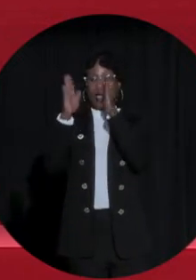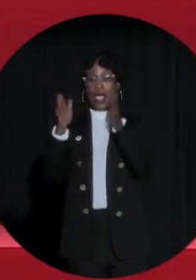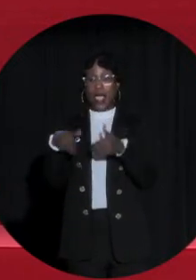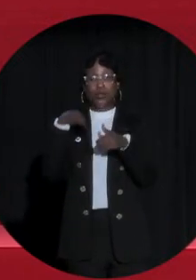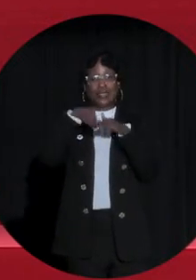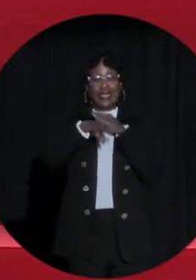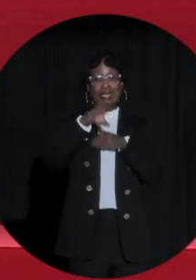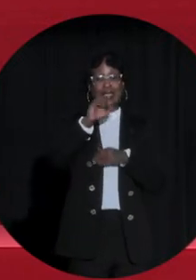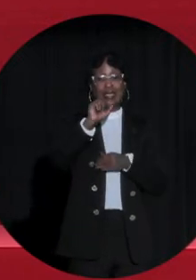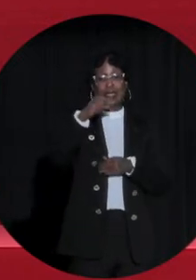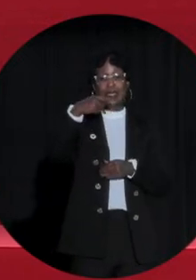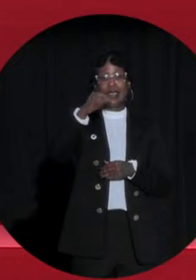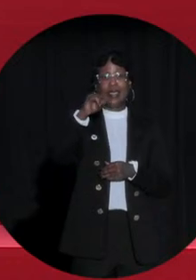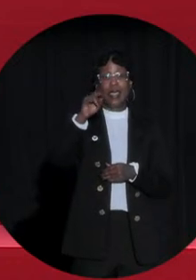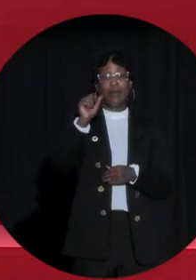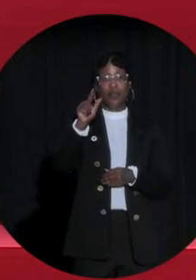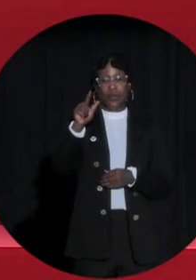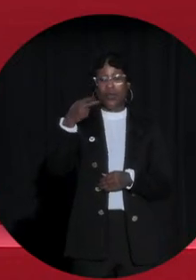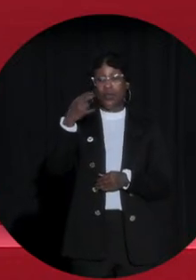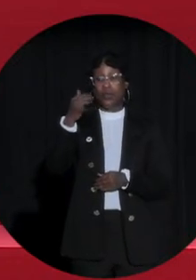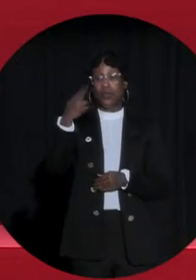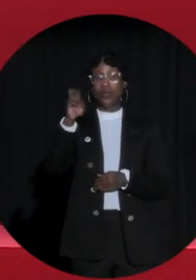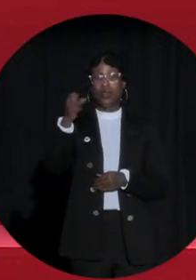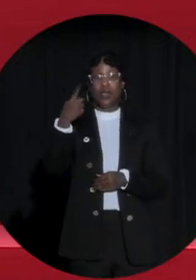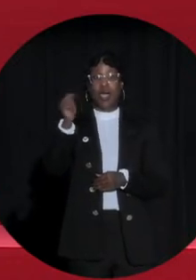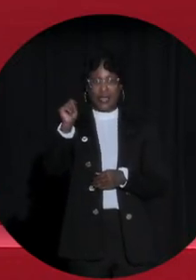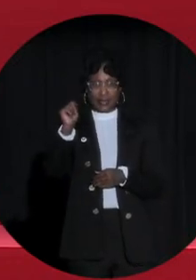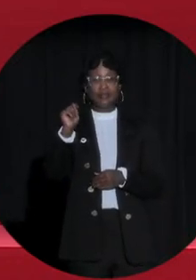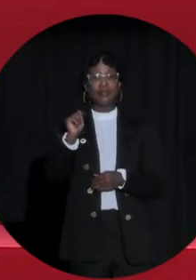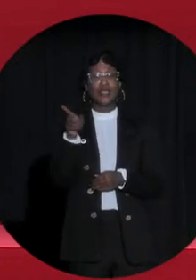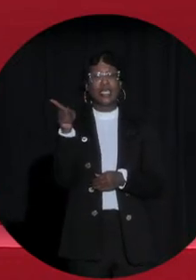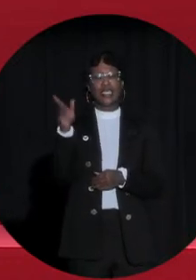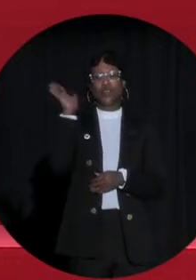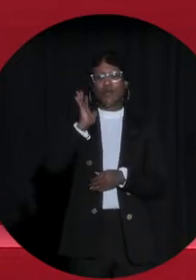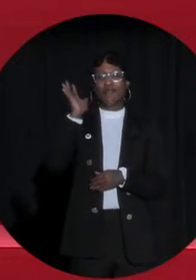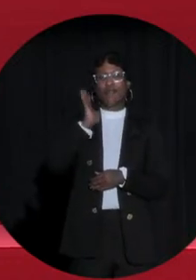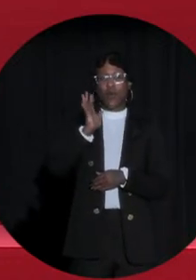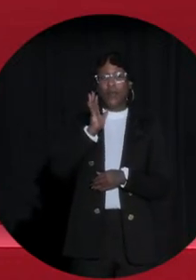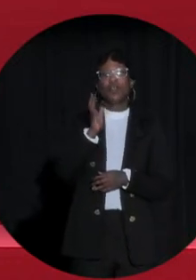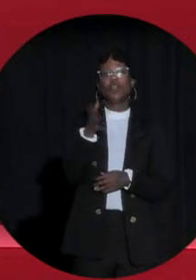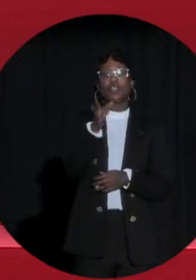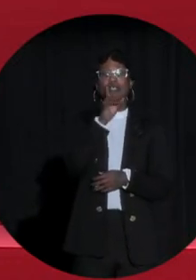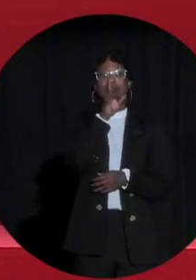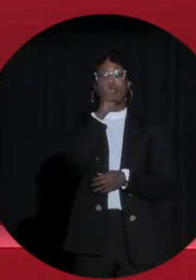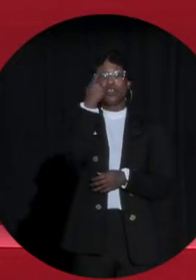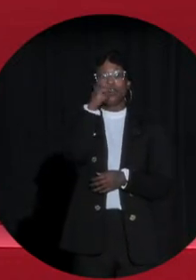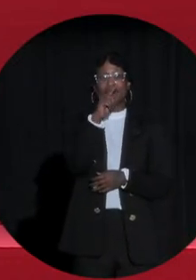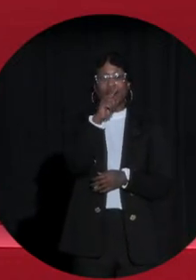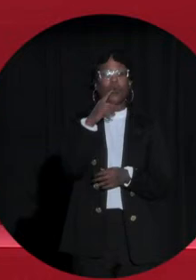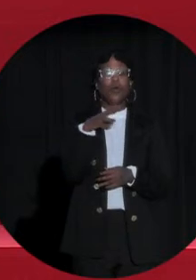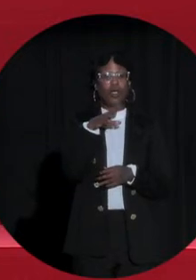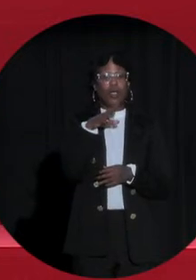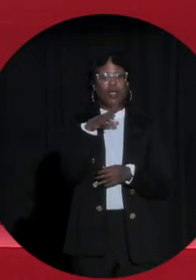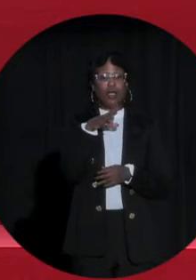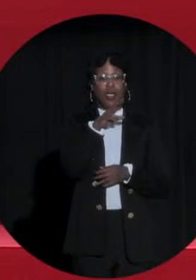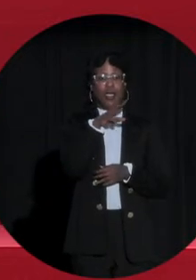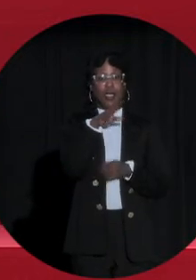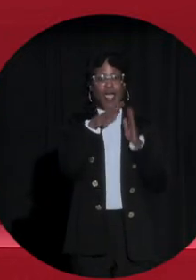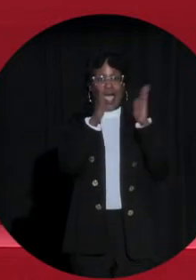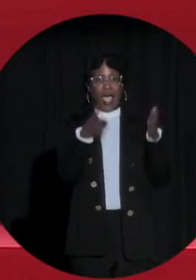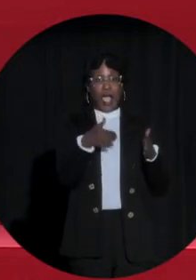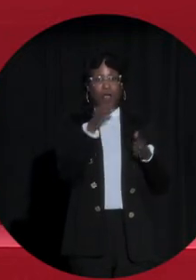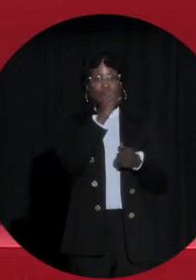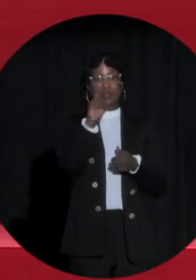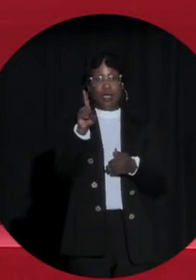by Archibald Van Horn, former Speaker of the Maryland House of Delegates, former United States Congressman, and